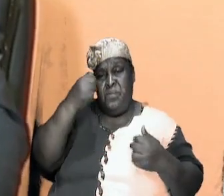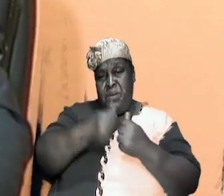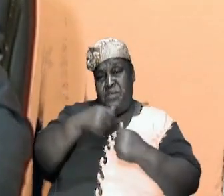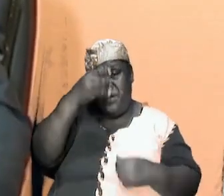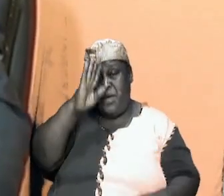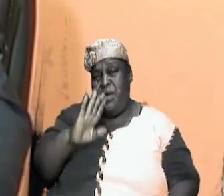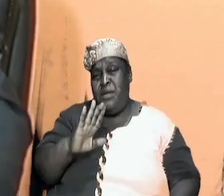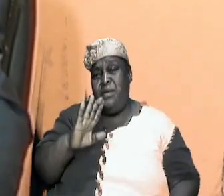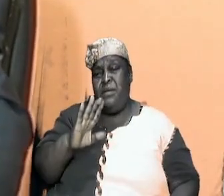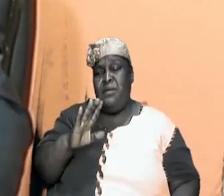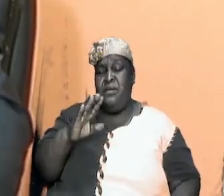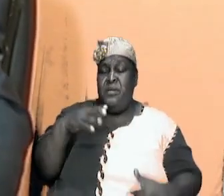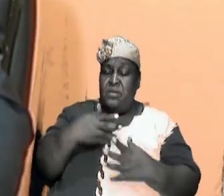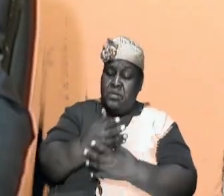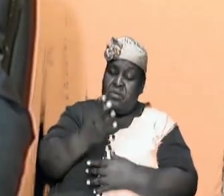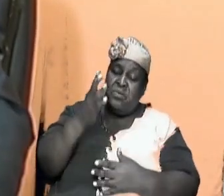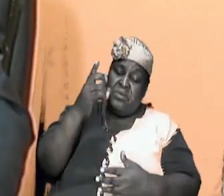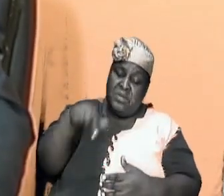that through this, you know,